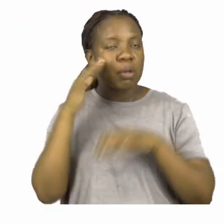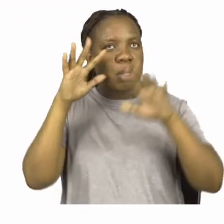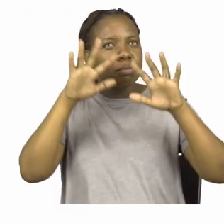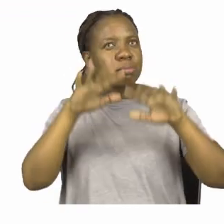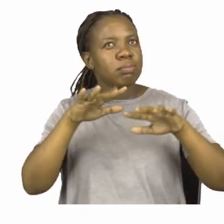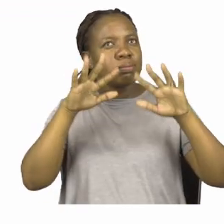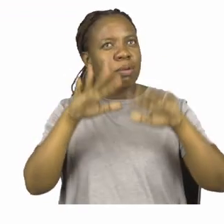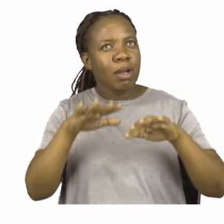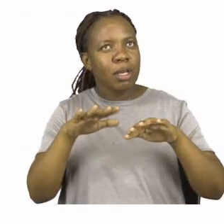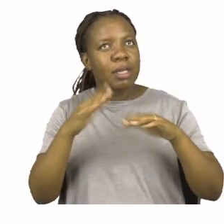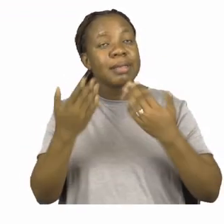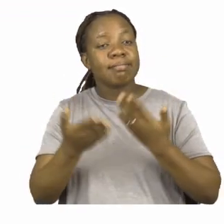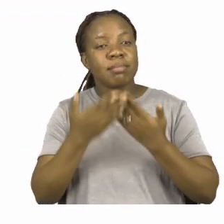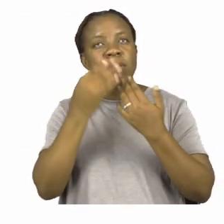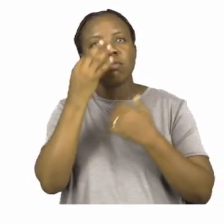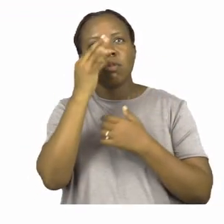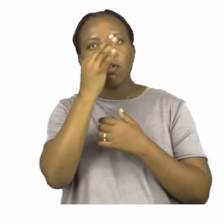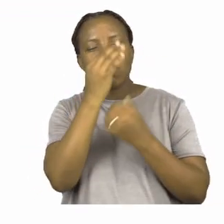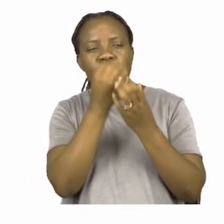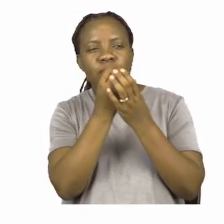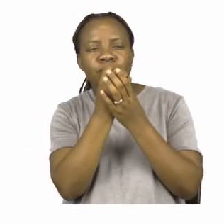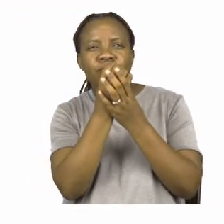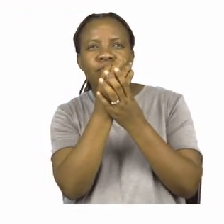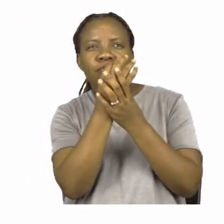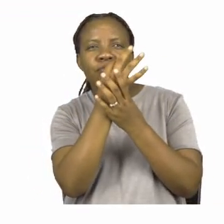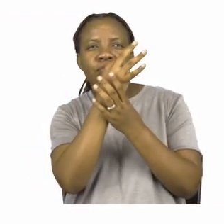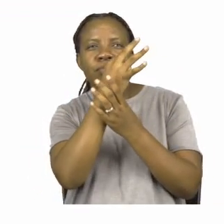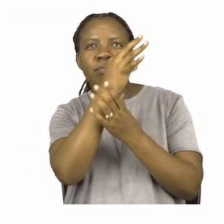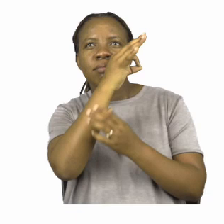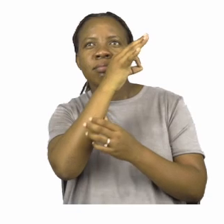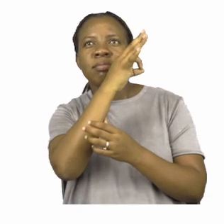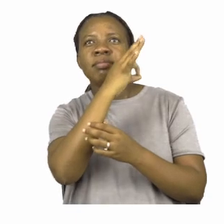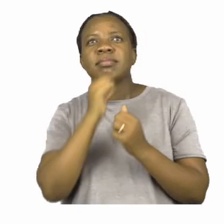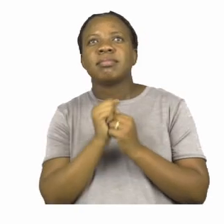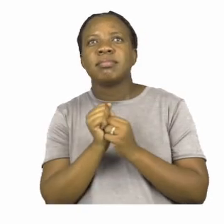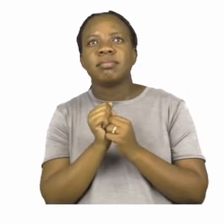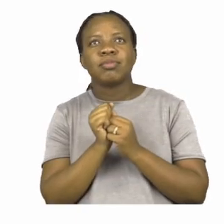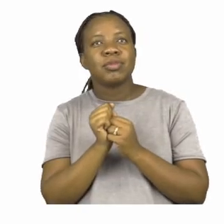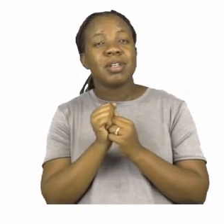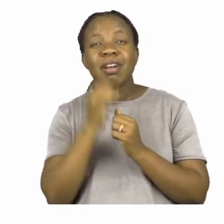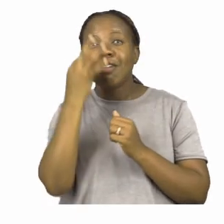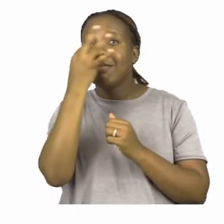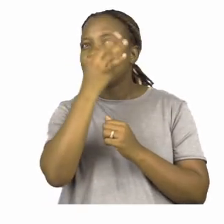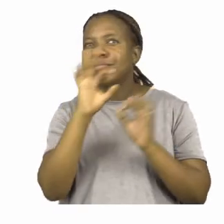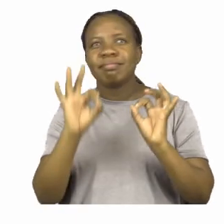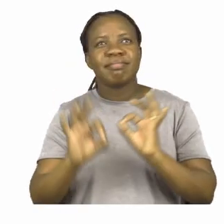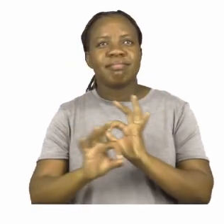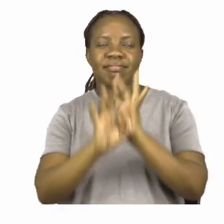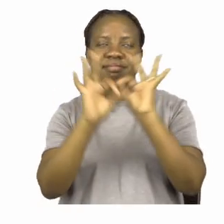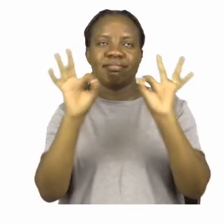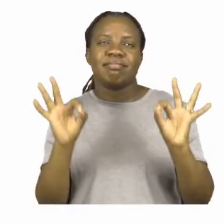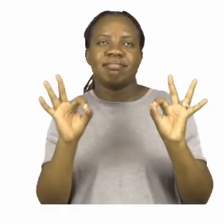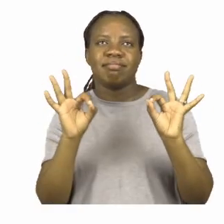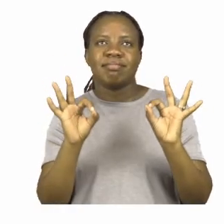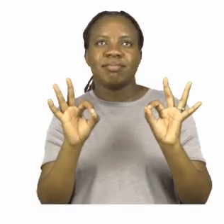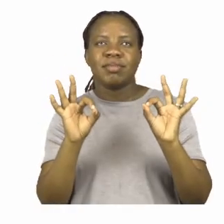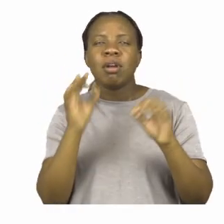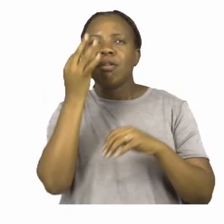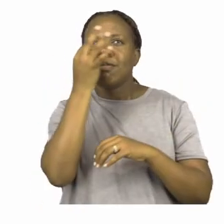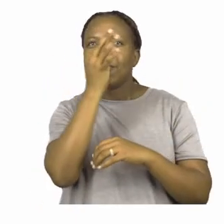helps the flowers to grow. The flowers are pretty. When the flowers grow,